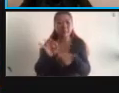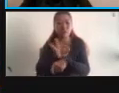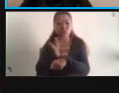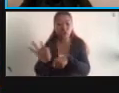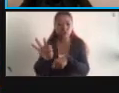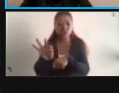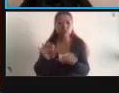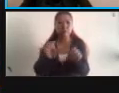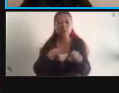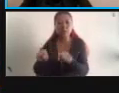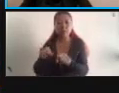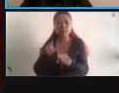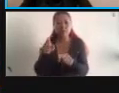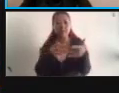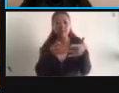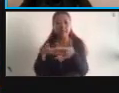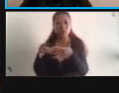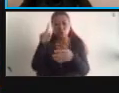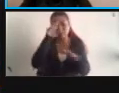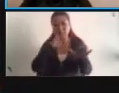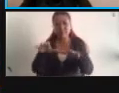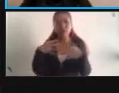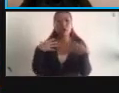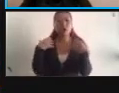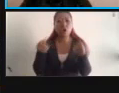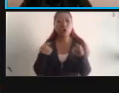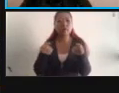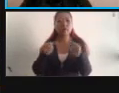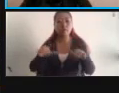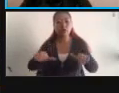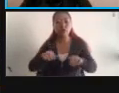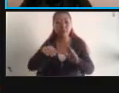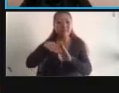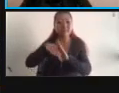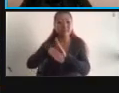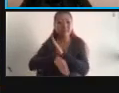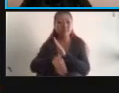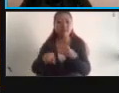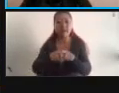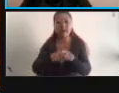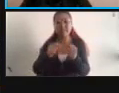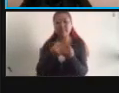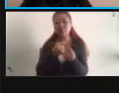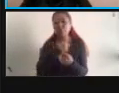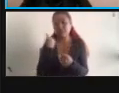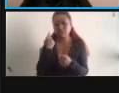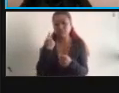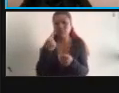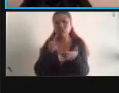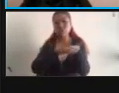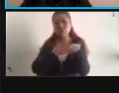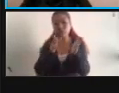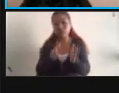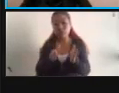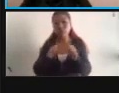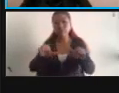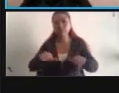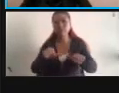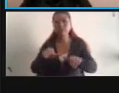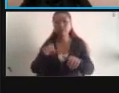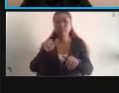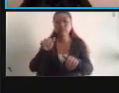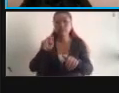possibility that this could lead to behavioral health and performance decrements as the team risk. Research is conducted in analog environments